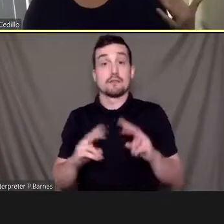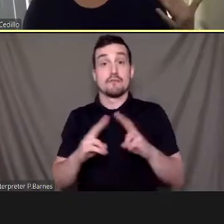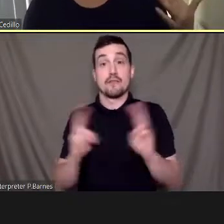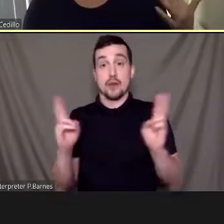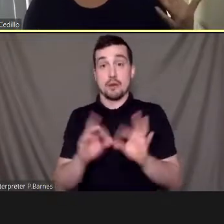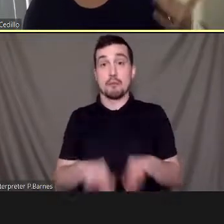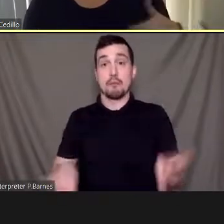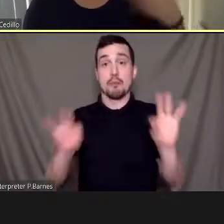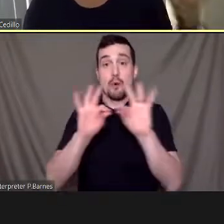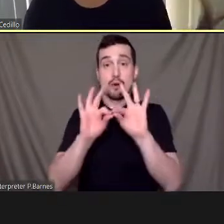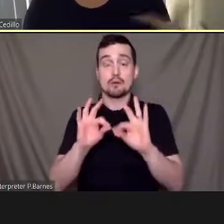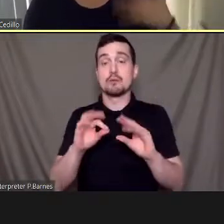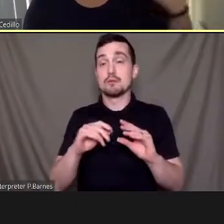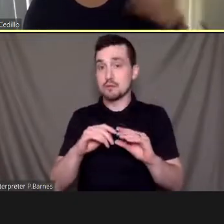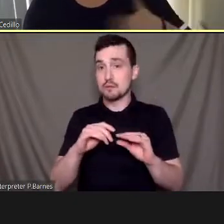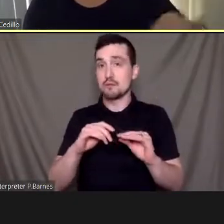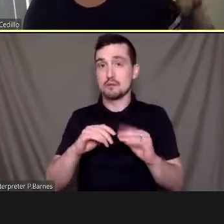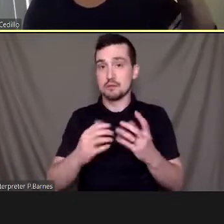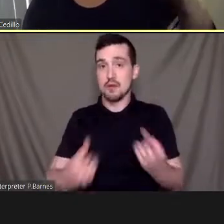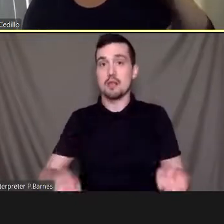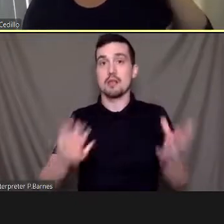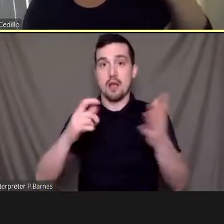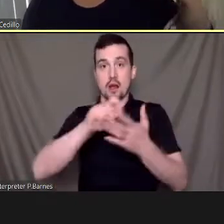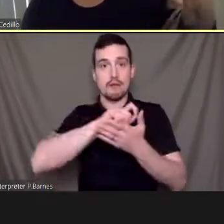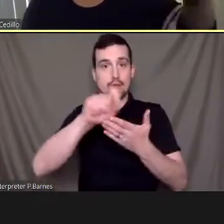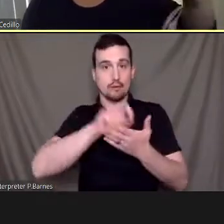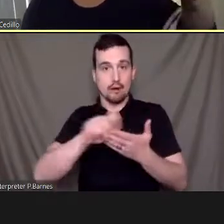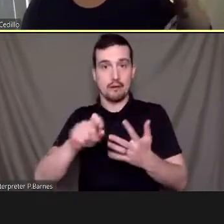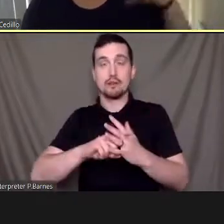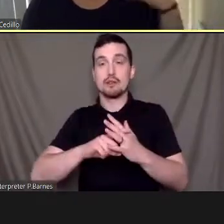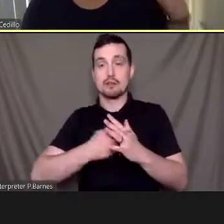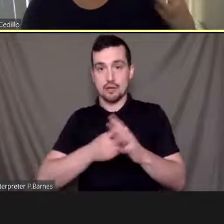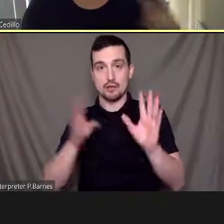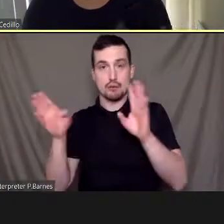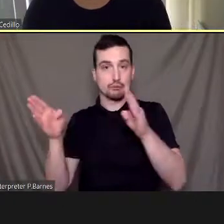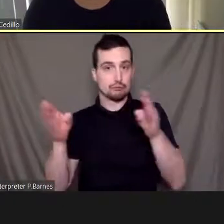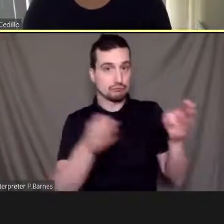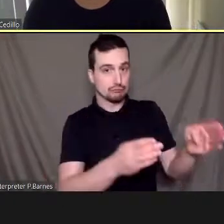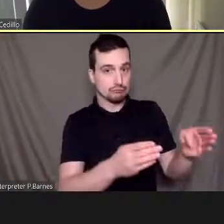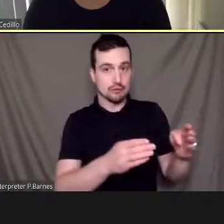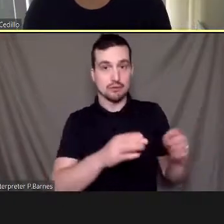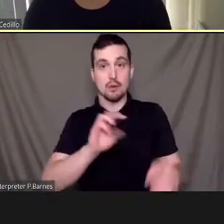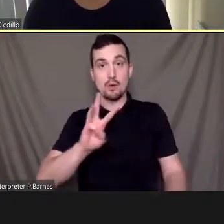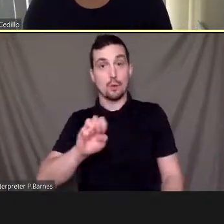all, a lot of writing starts moving towards the web and things like that.